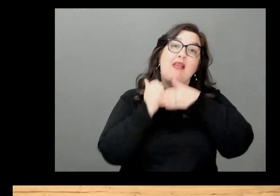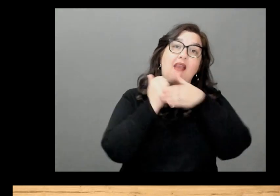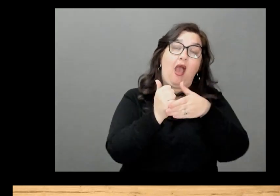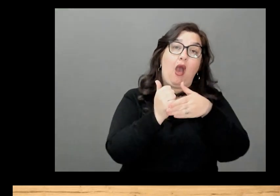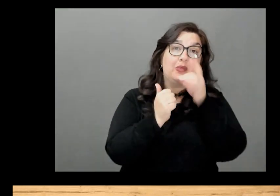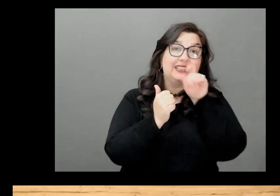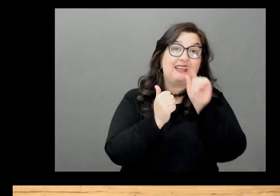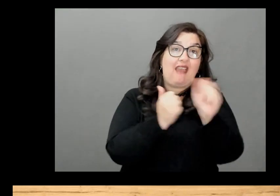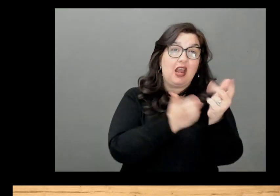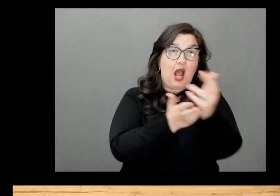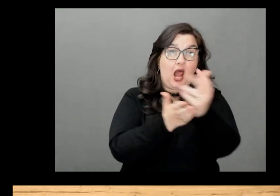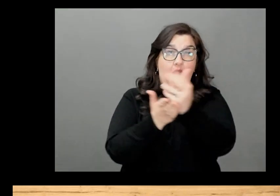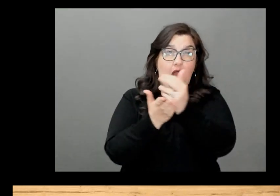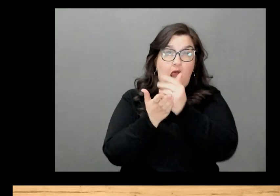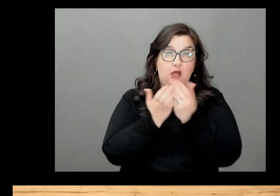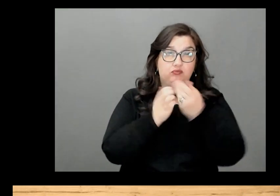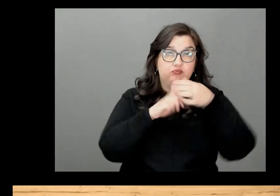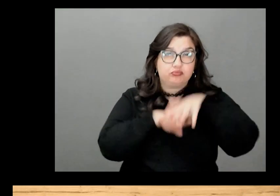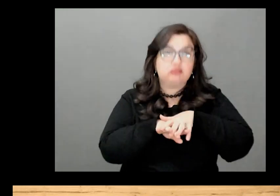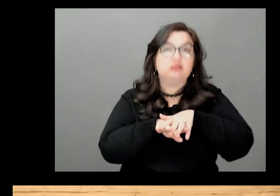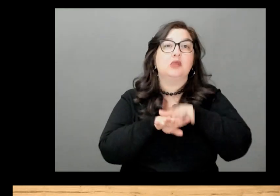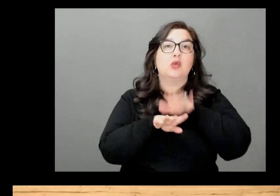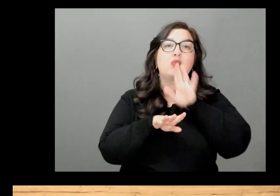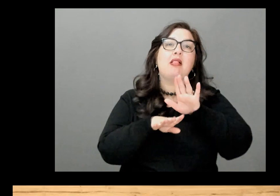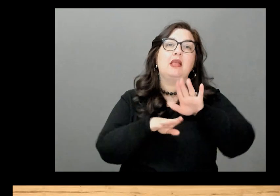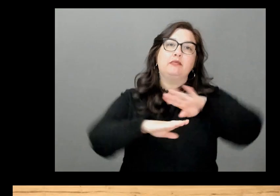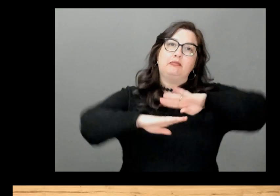together, and meet your objectives.